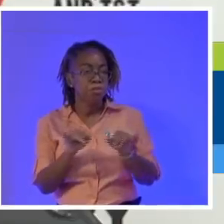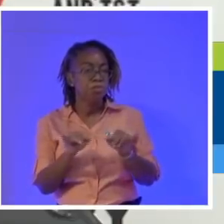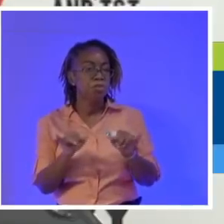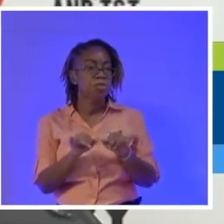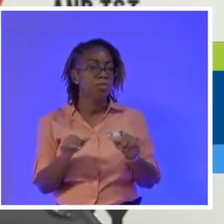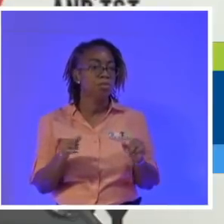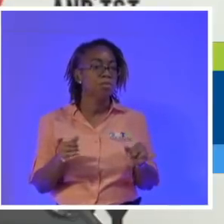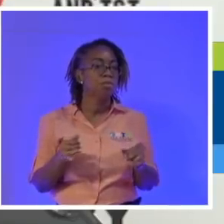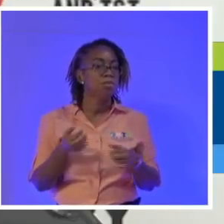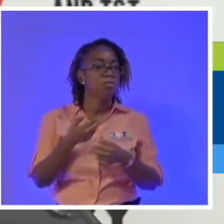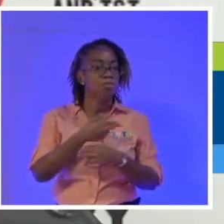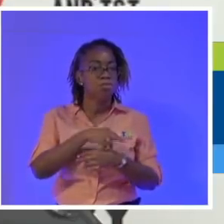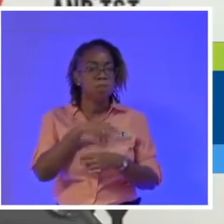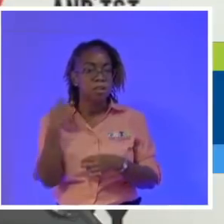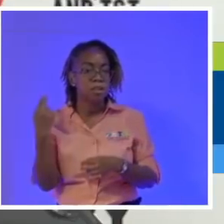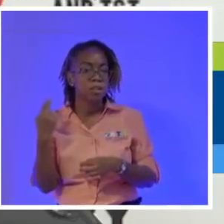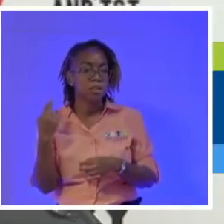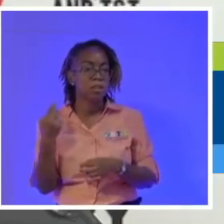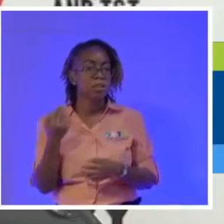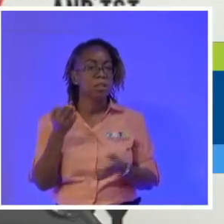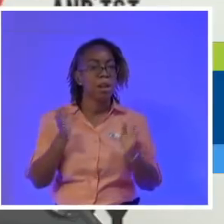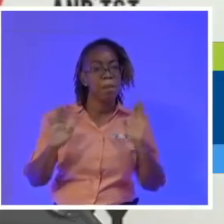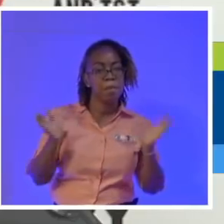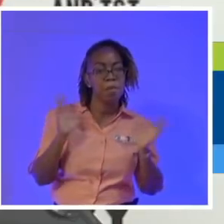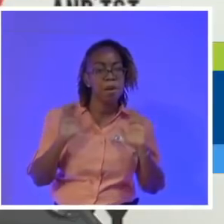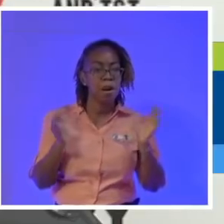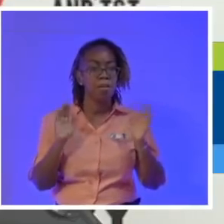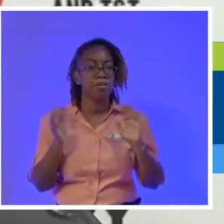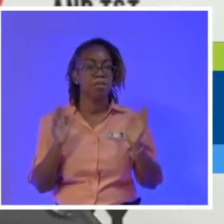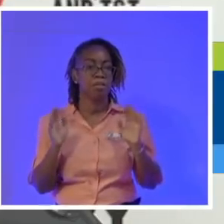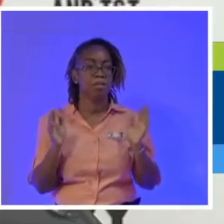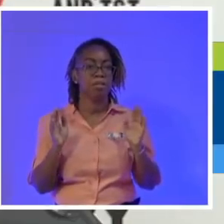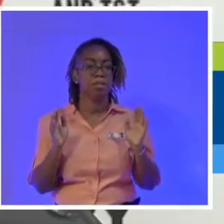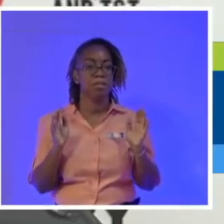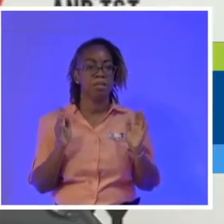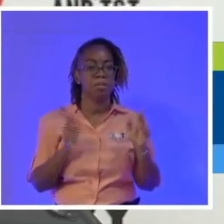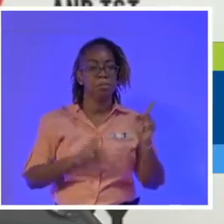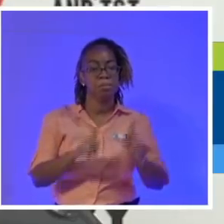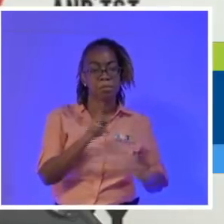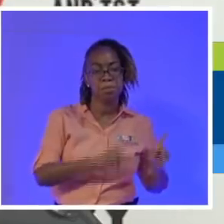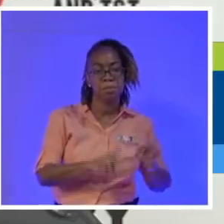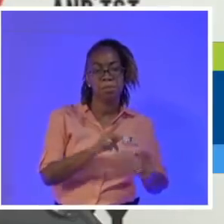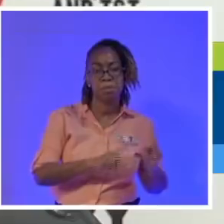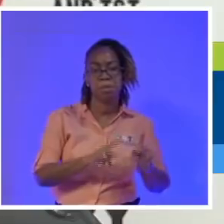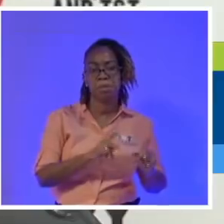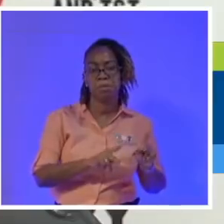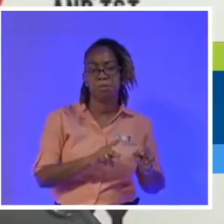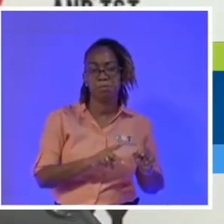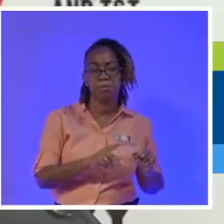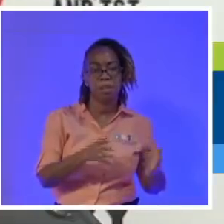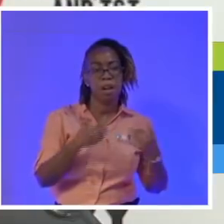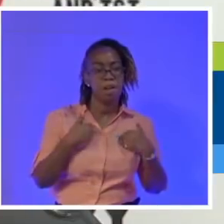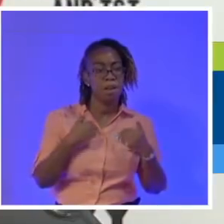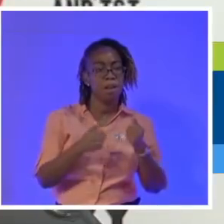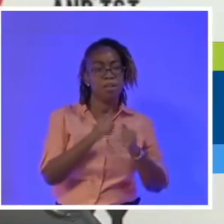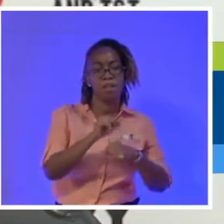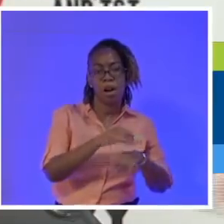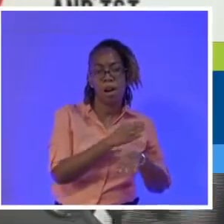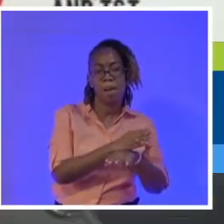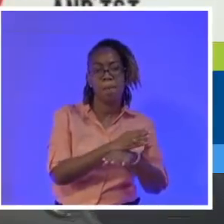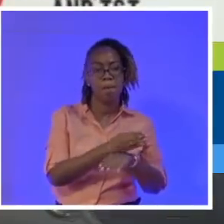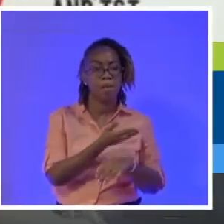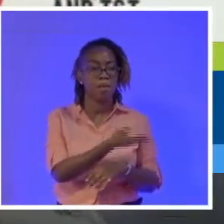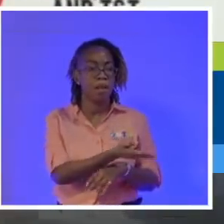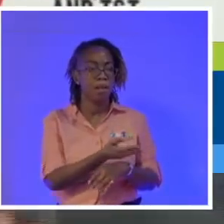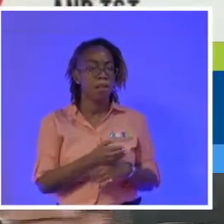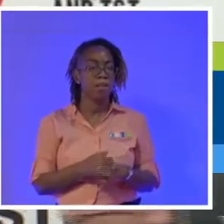people employed in a safe environment far outweigh whatever risks there are. To the